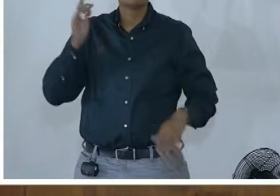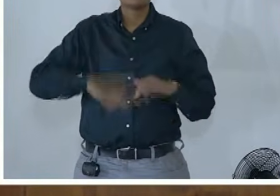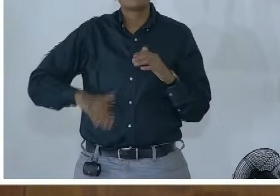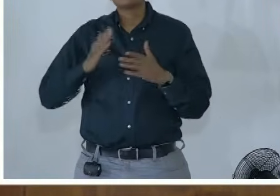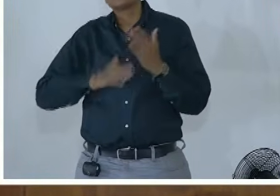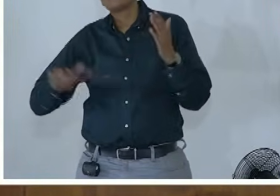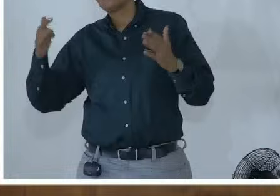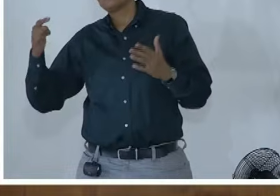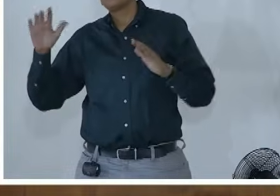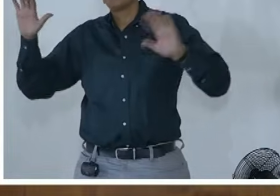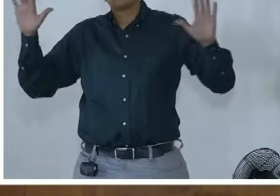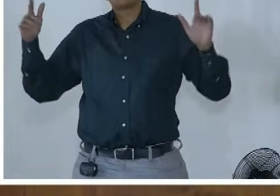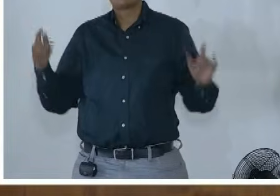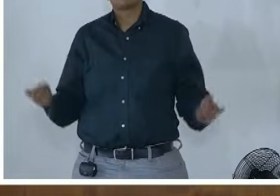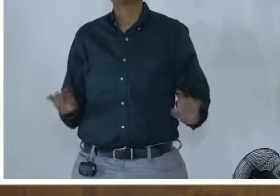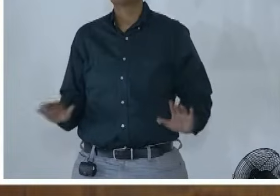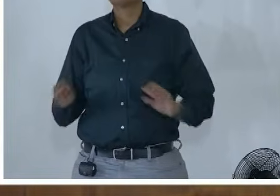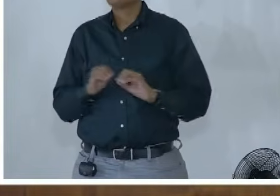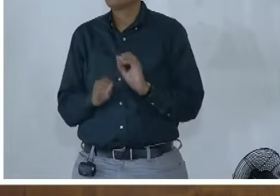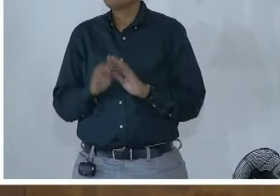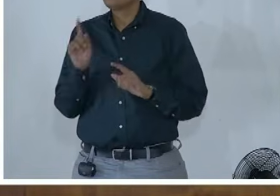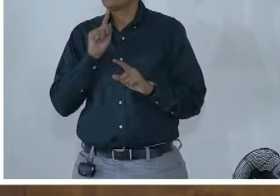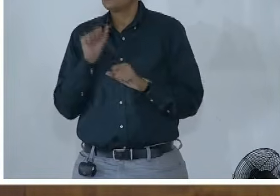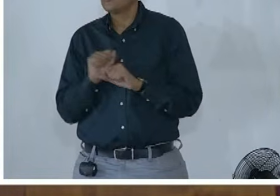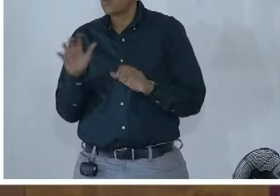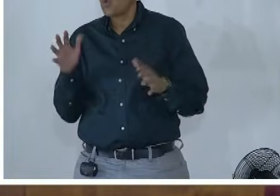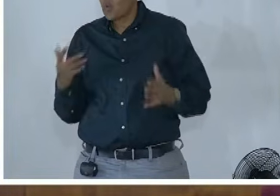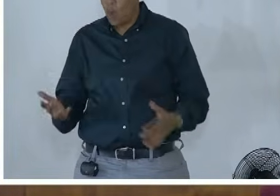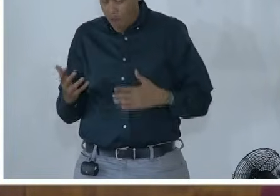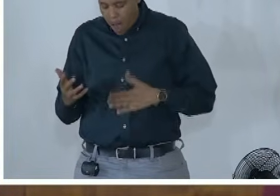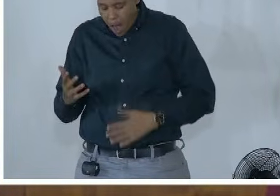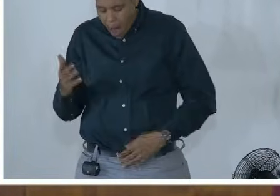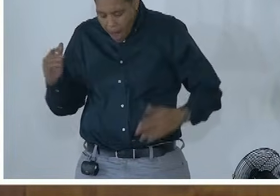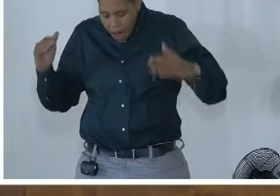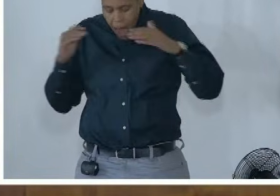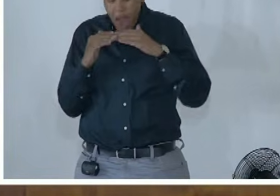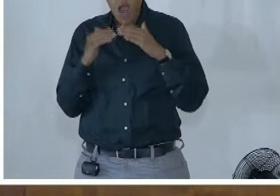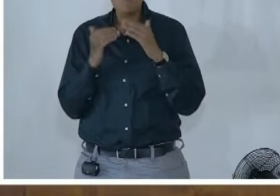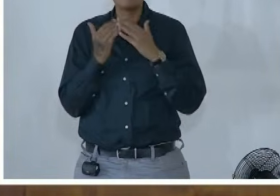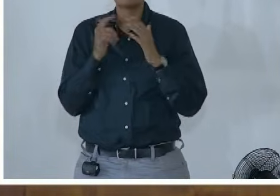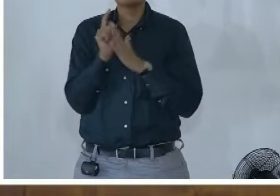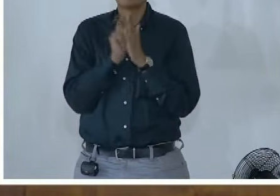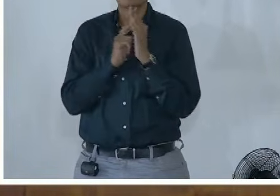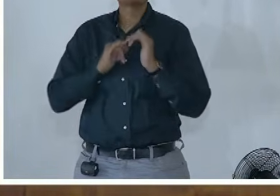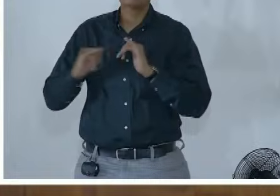some 21-year-olds are, but it is about equality